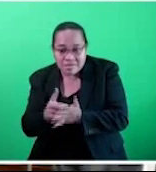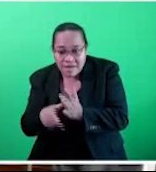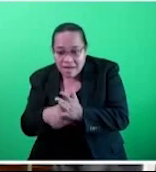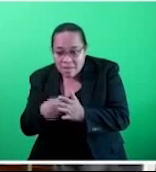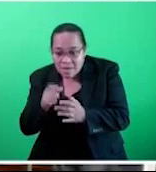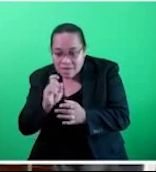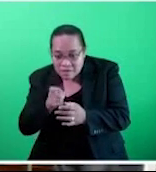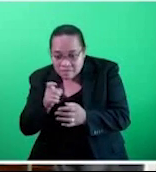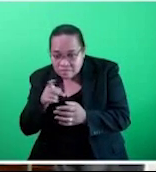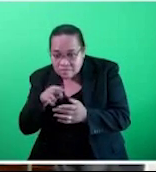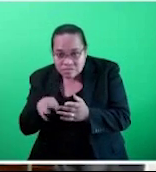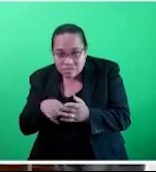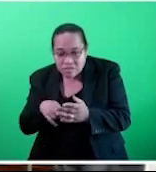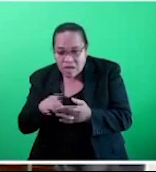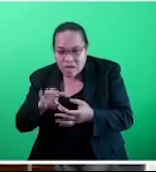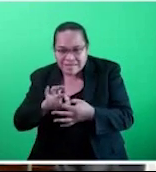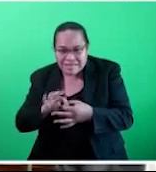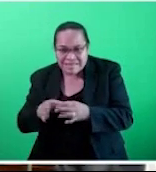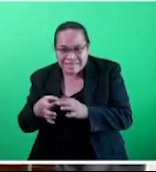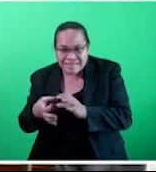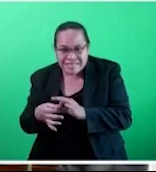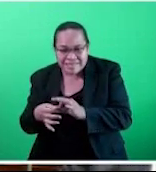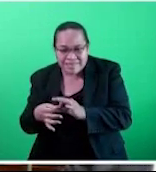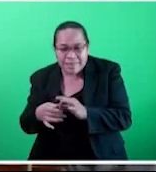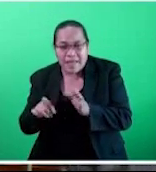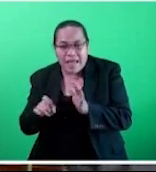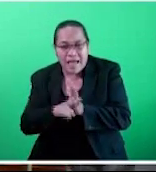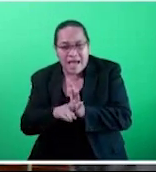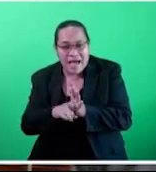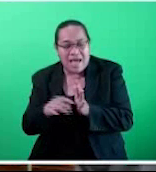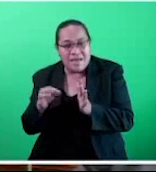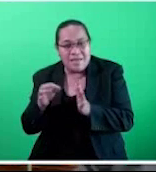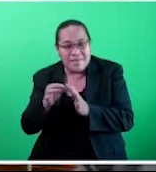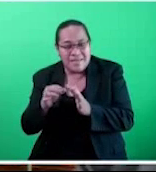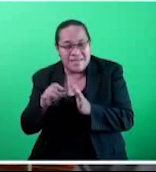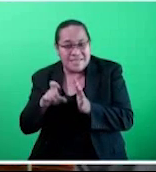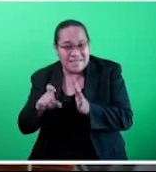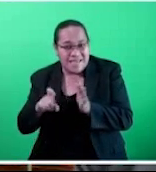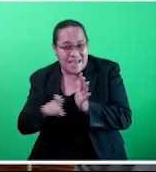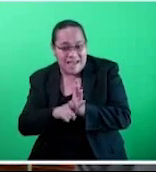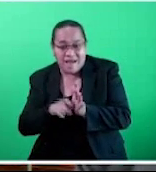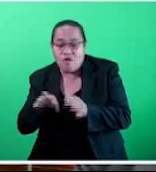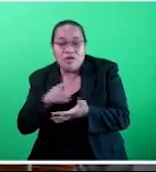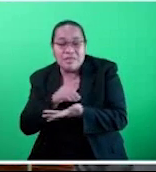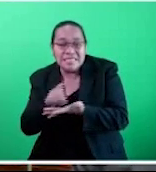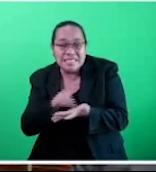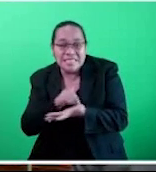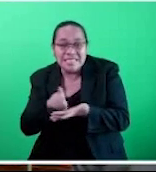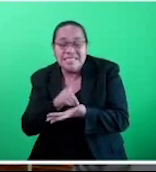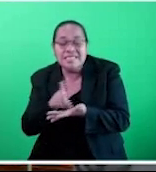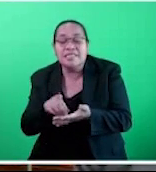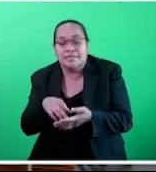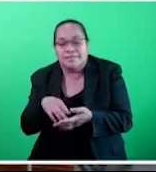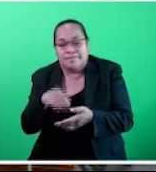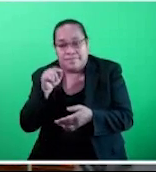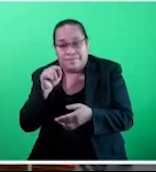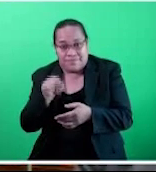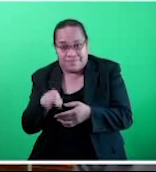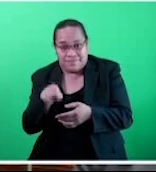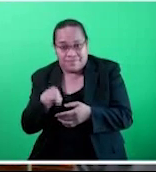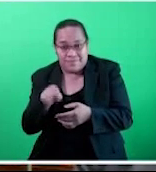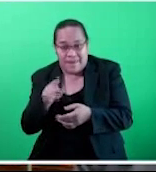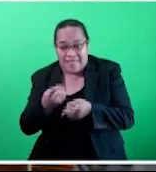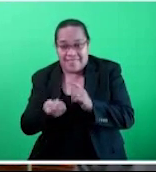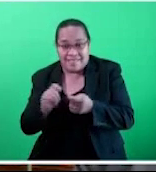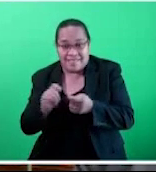transcription polymerase chain reaction, or RT-PCR test for these diseases. The RT-PCR